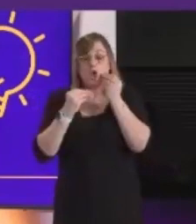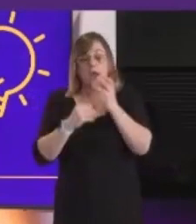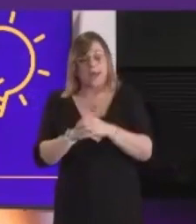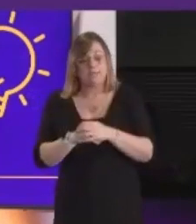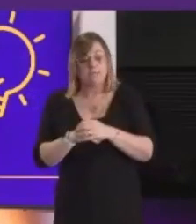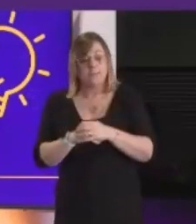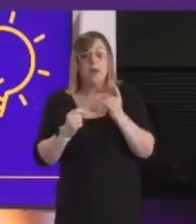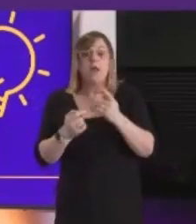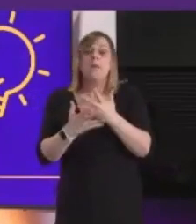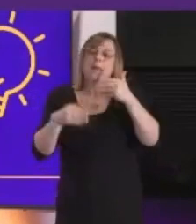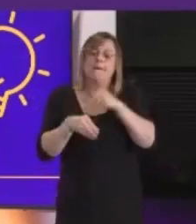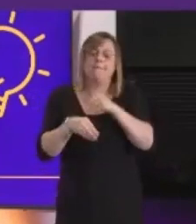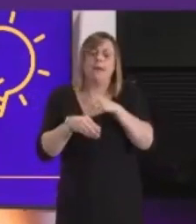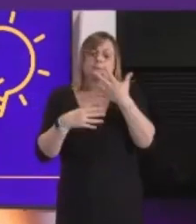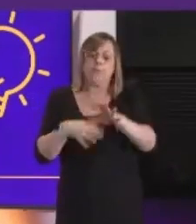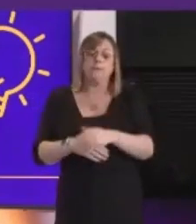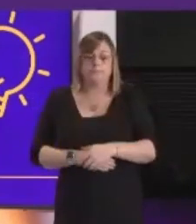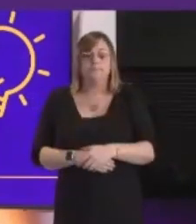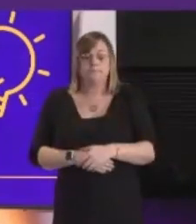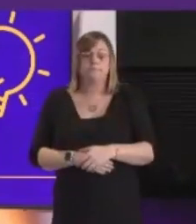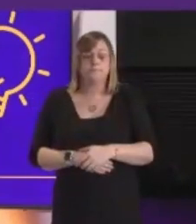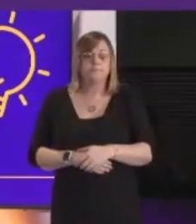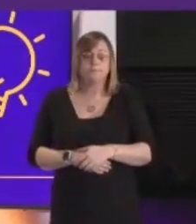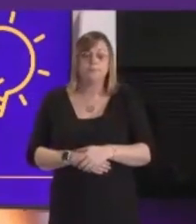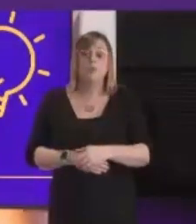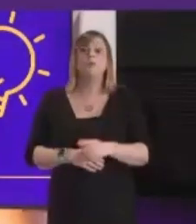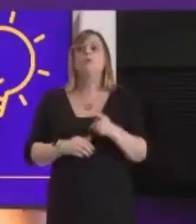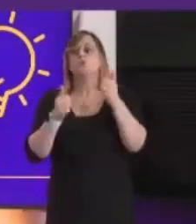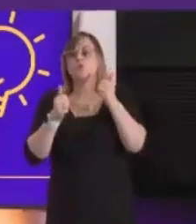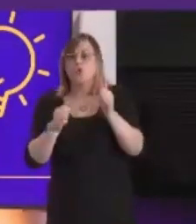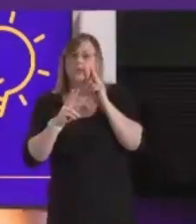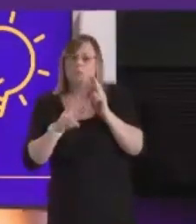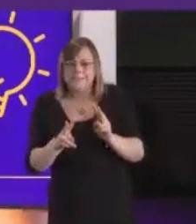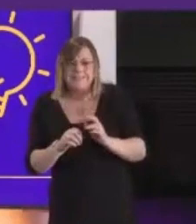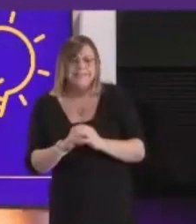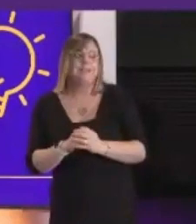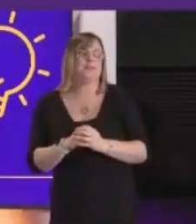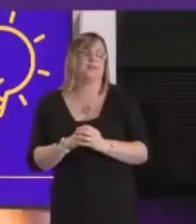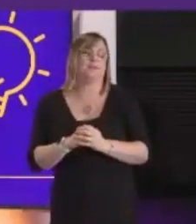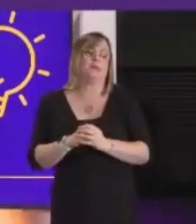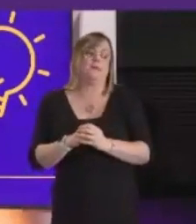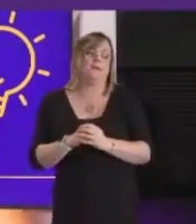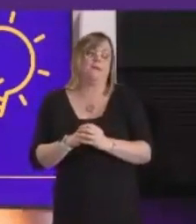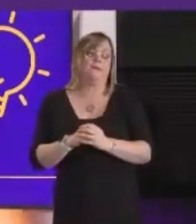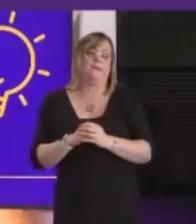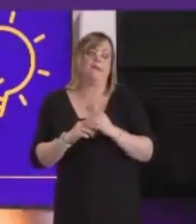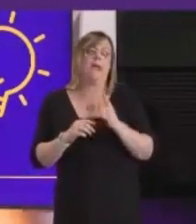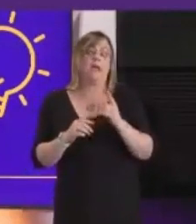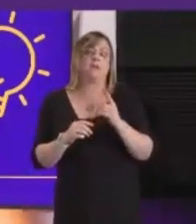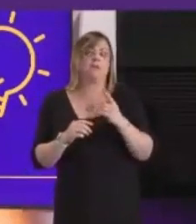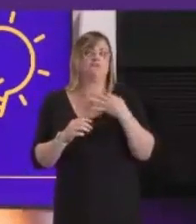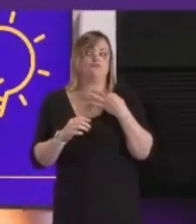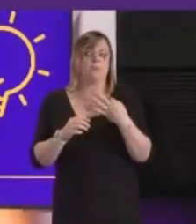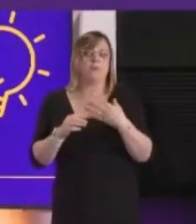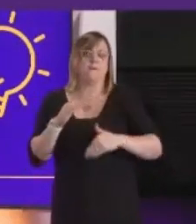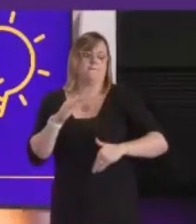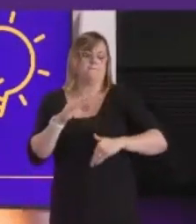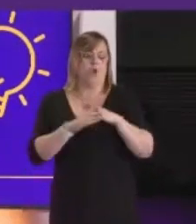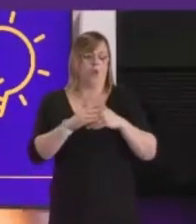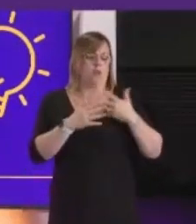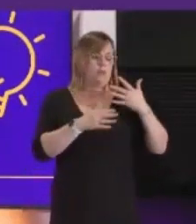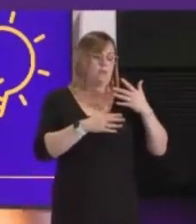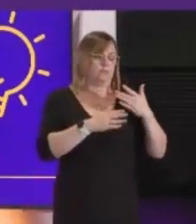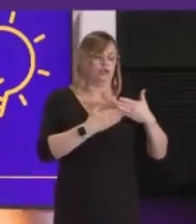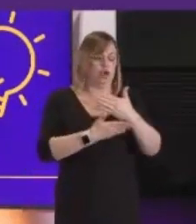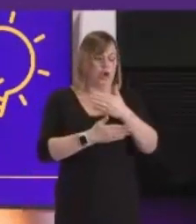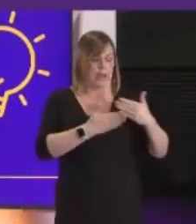It had a big effect. It was really great to see it. It's very much it represents a whole journey that we went on as a business.